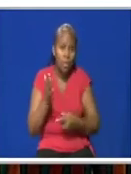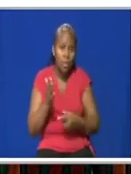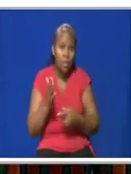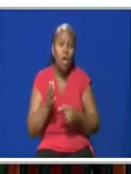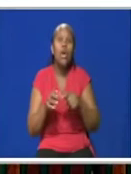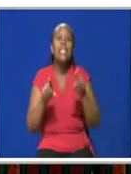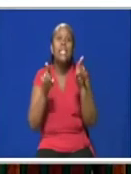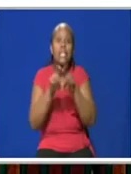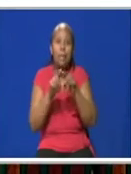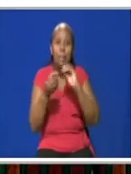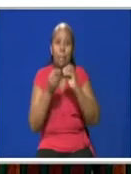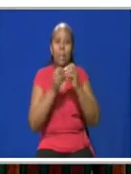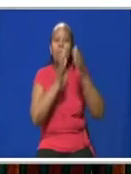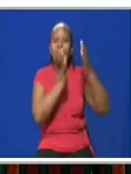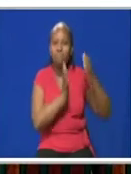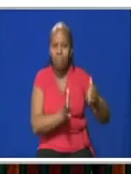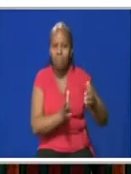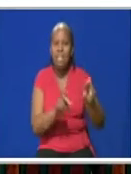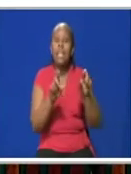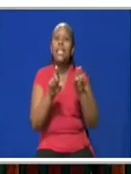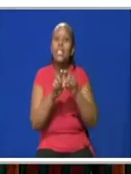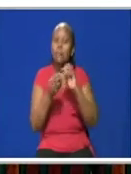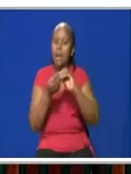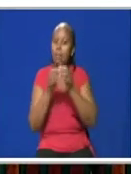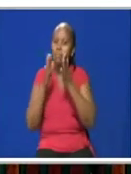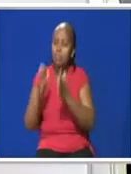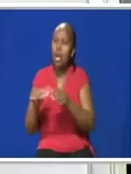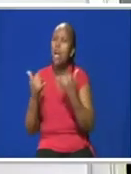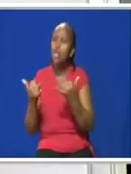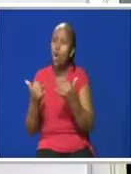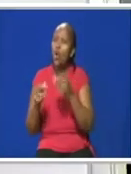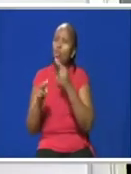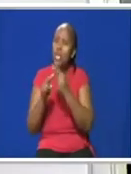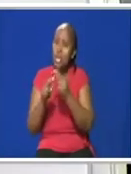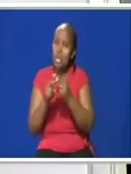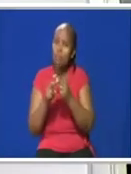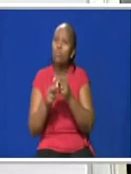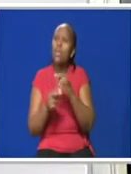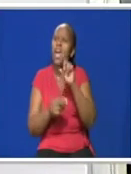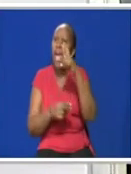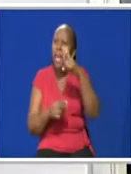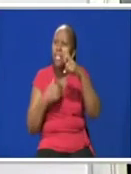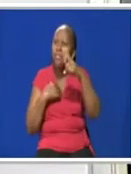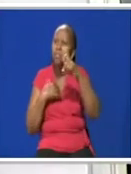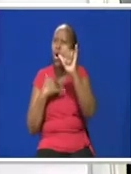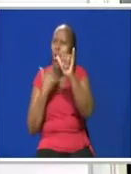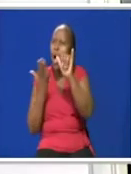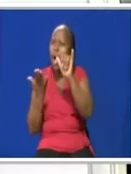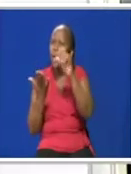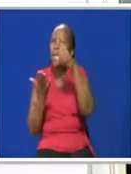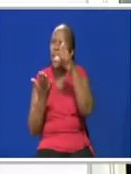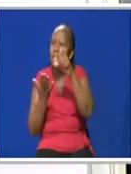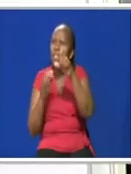the like terms together. We put the like terms together. We see here we have an x, a y, an x and